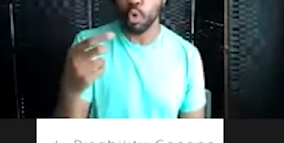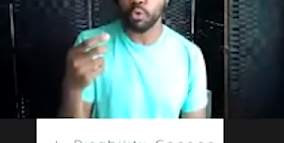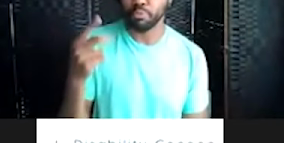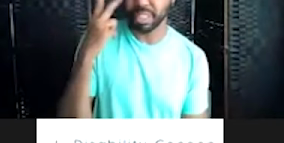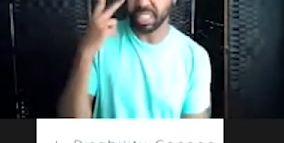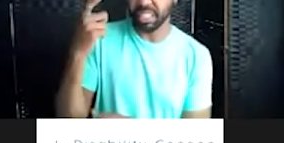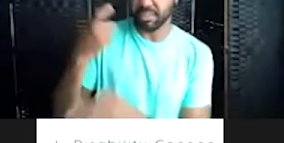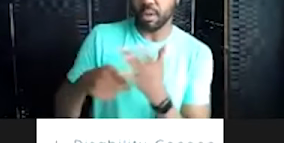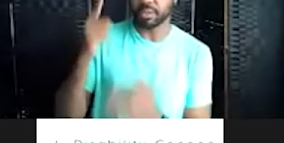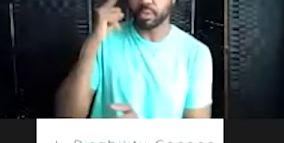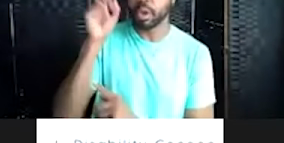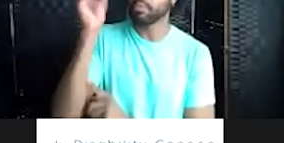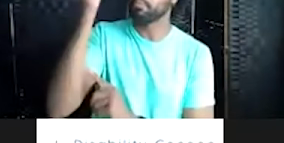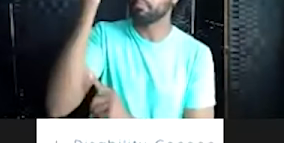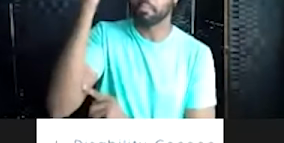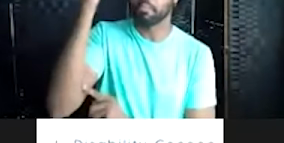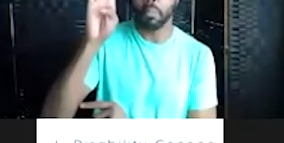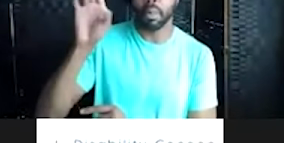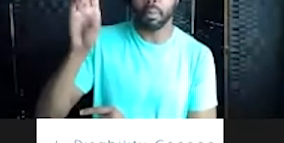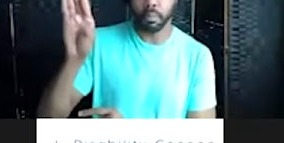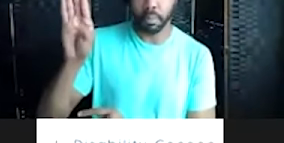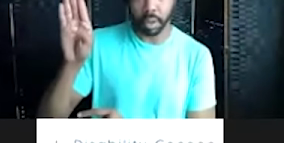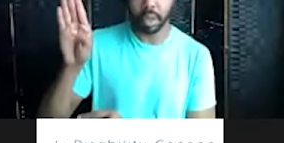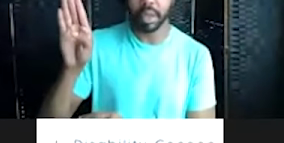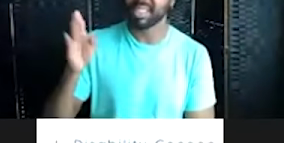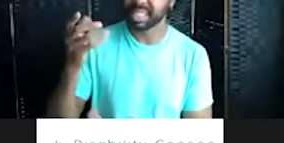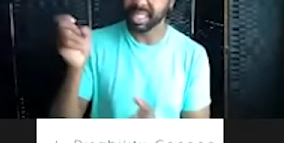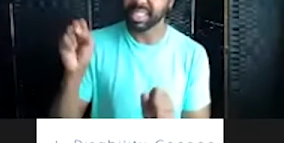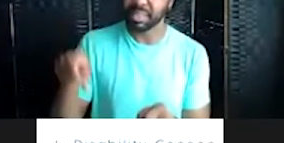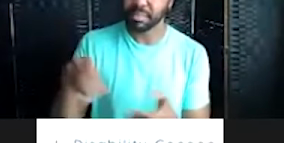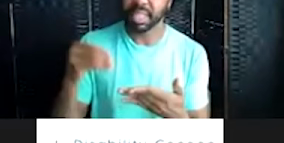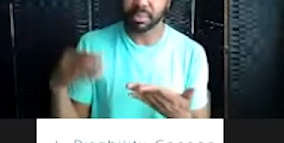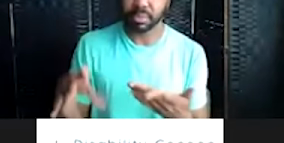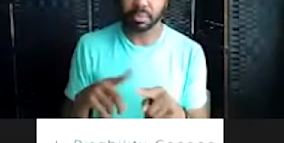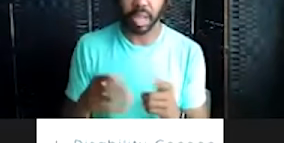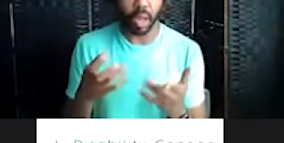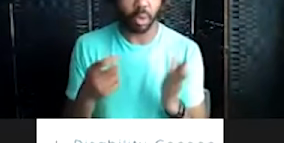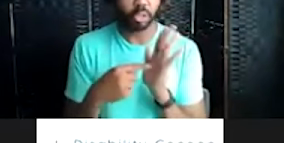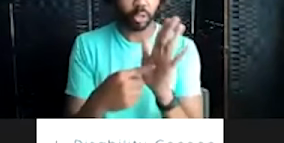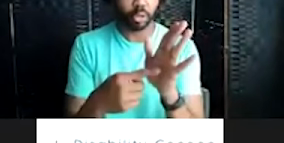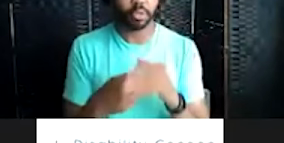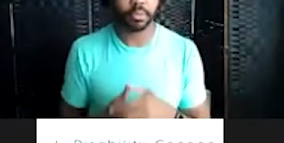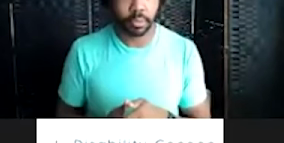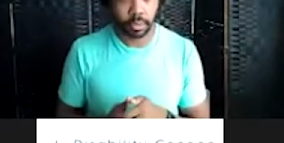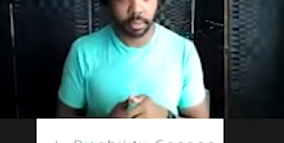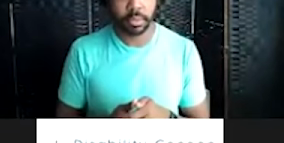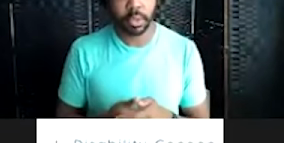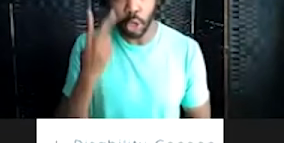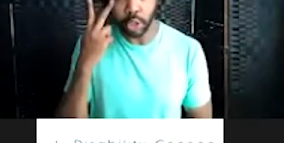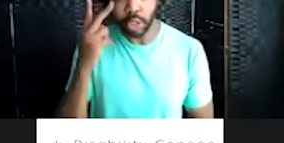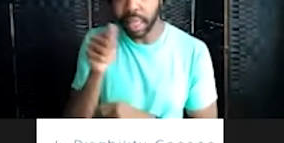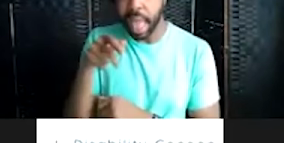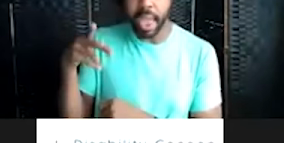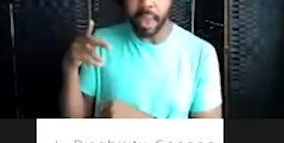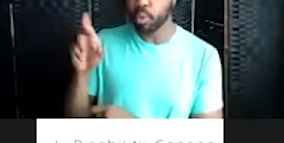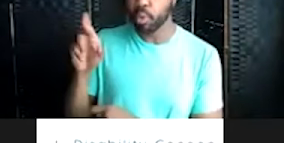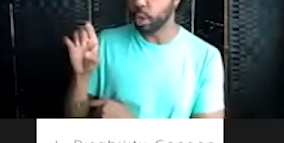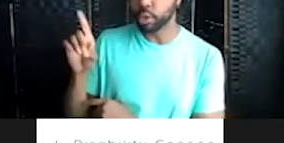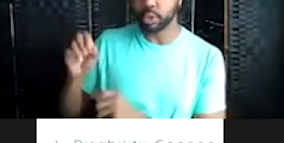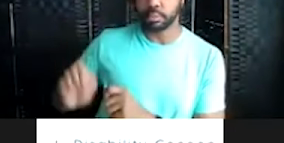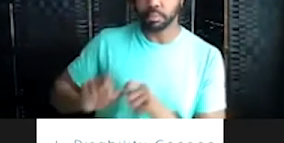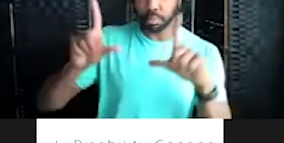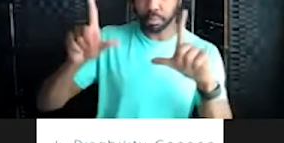price tag that's associated with these two. So with the app that Richard has pulled up right now, you'll see that Connie's